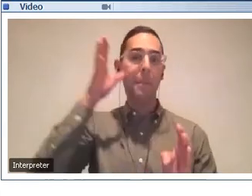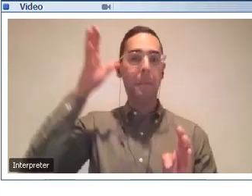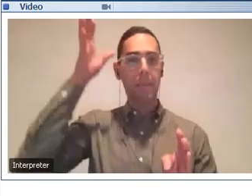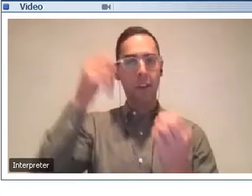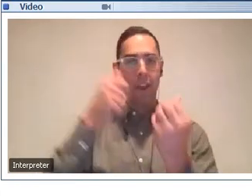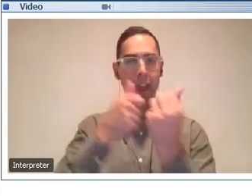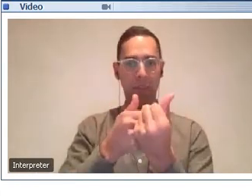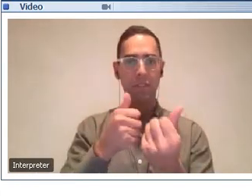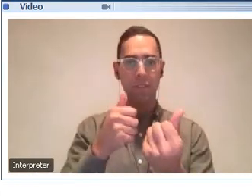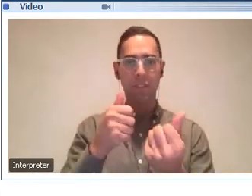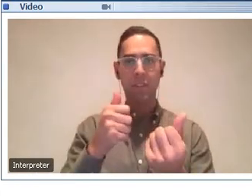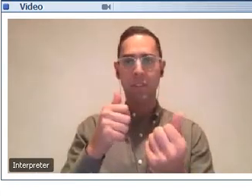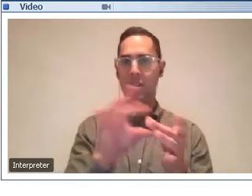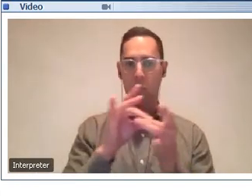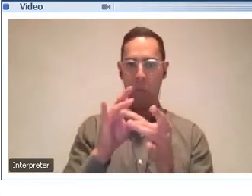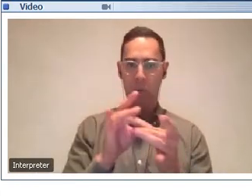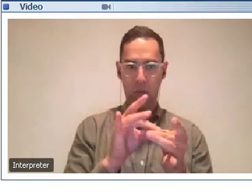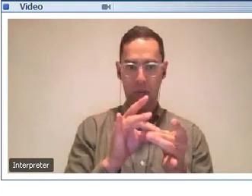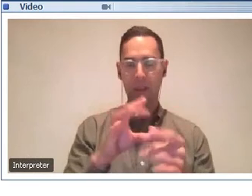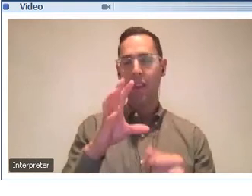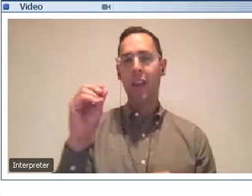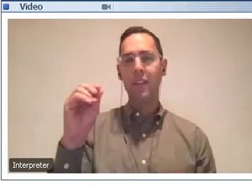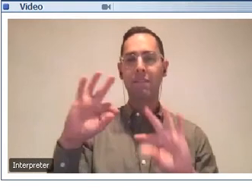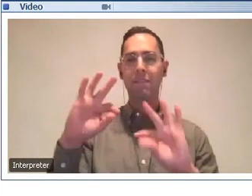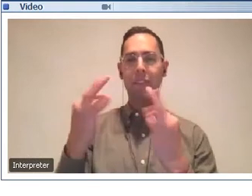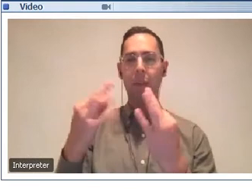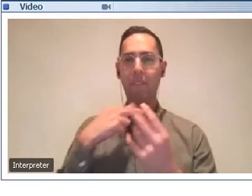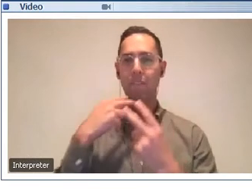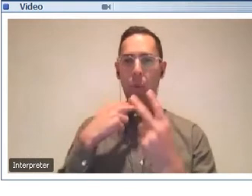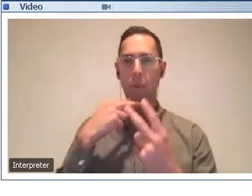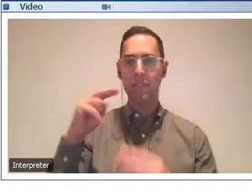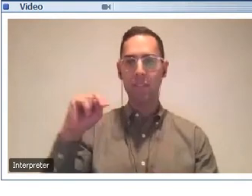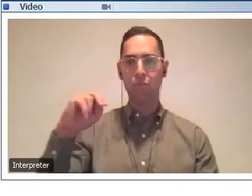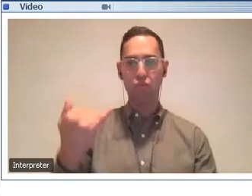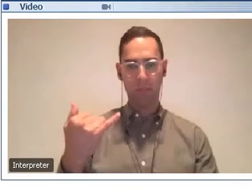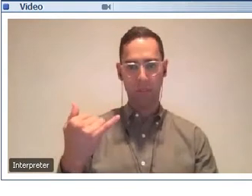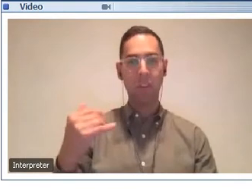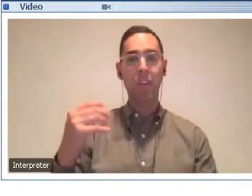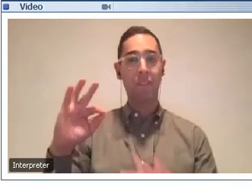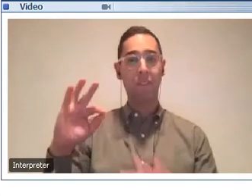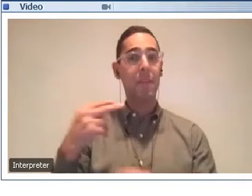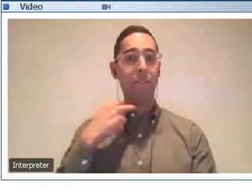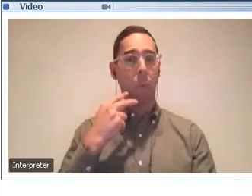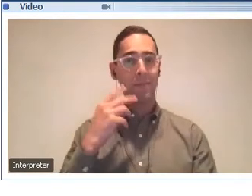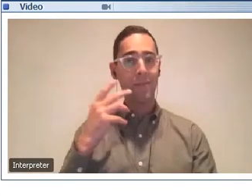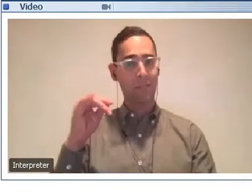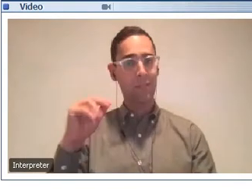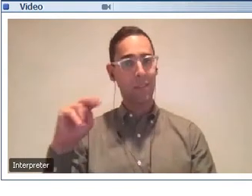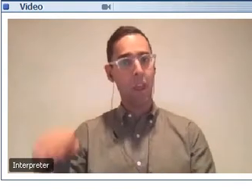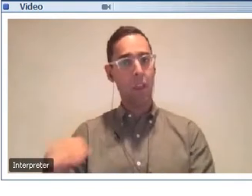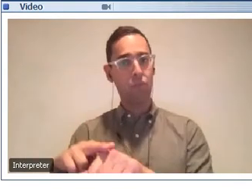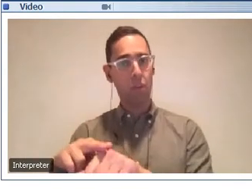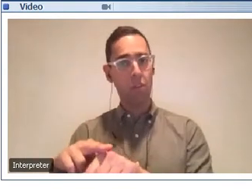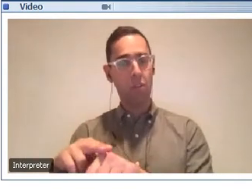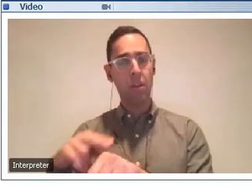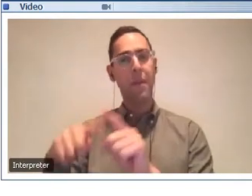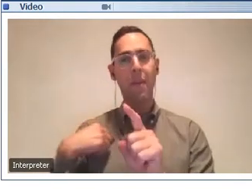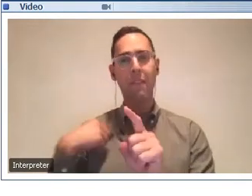Information Center, and Family Voices New Jersey. Family Voices is national. There is one coordinator in every